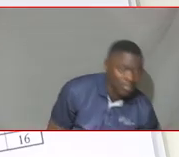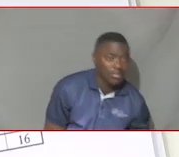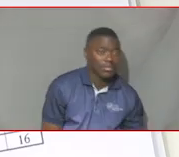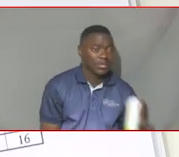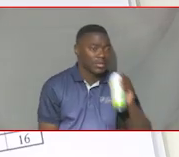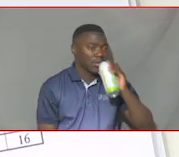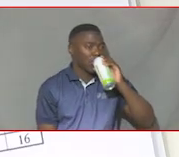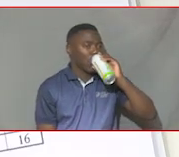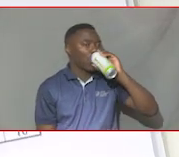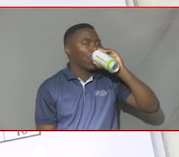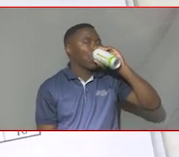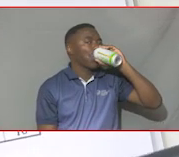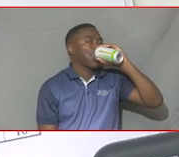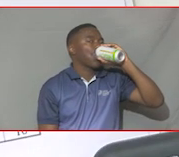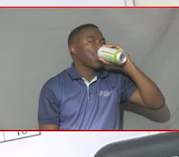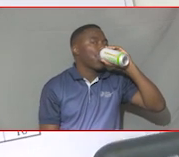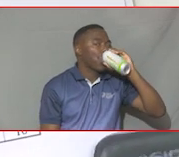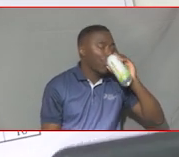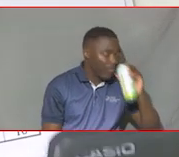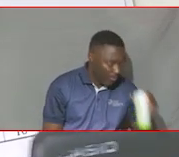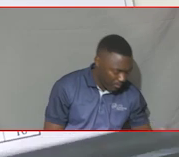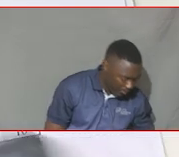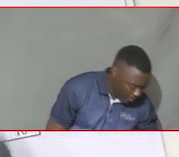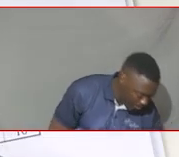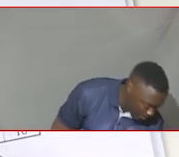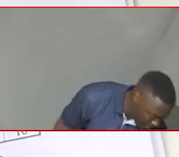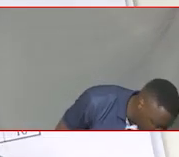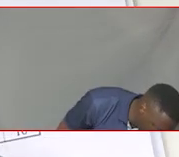Right, now if you work out the R value of that,